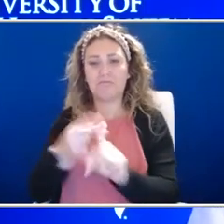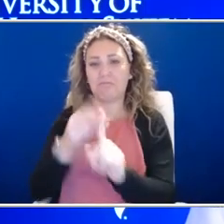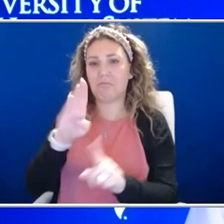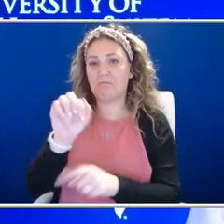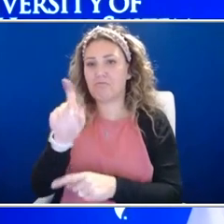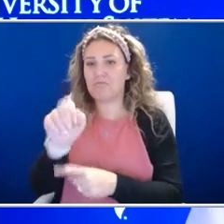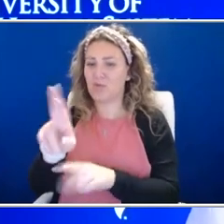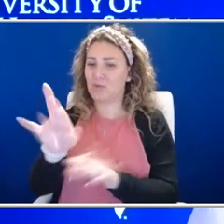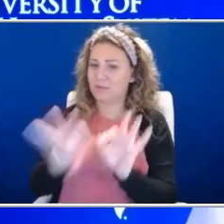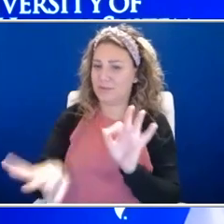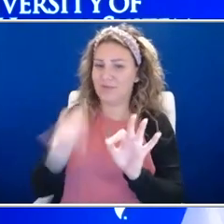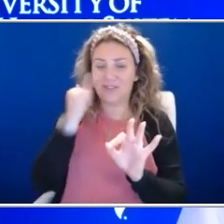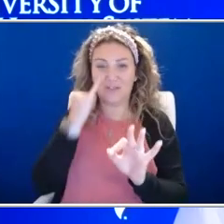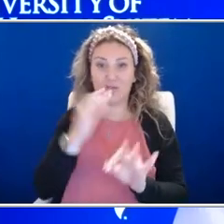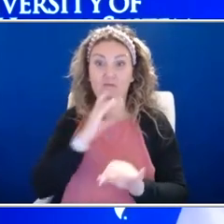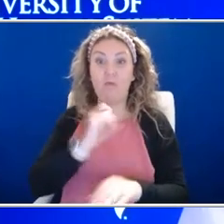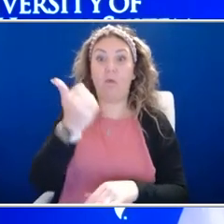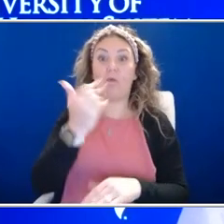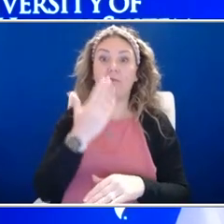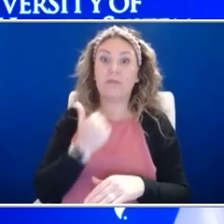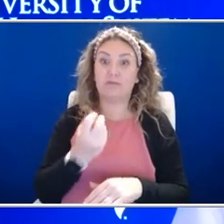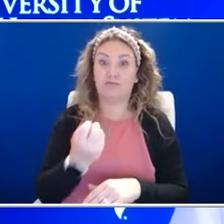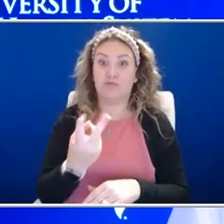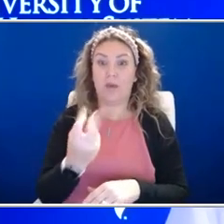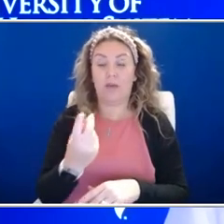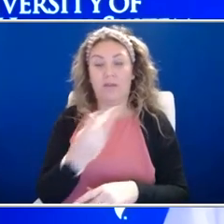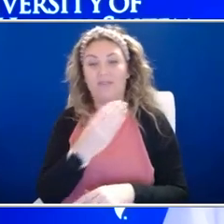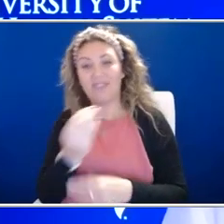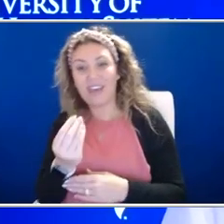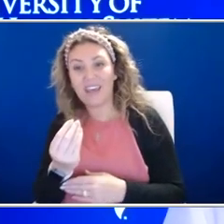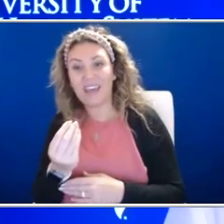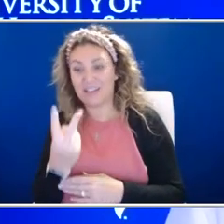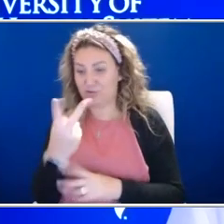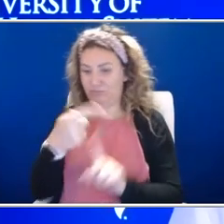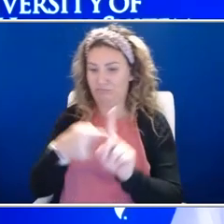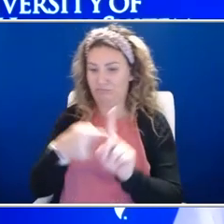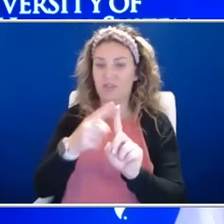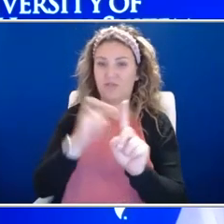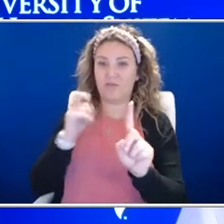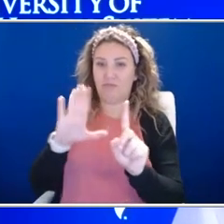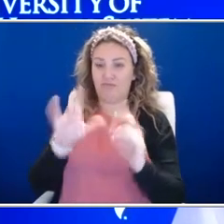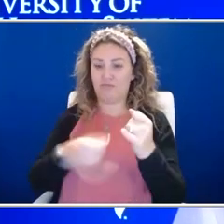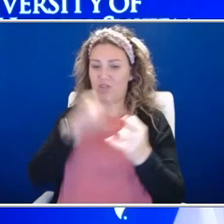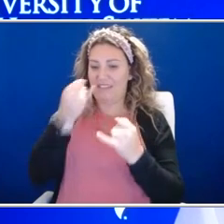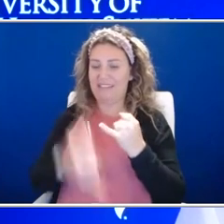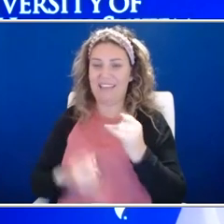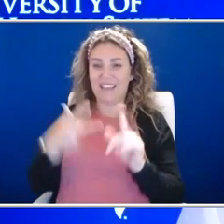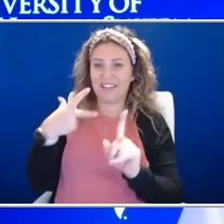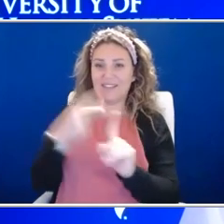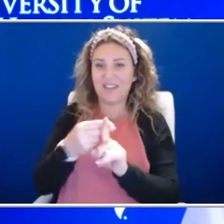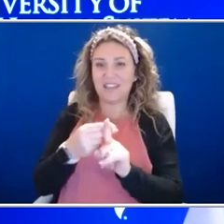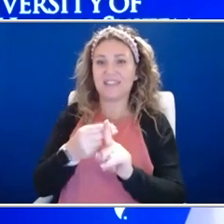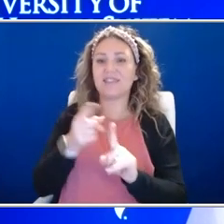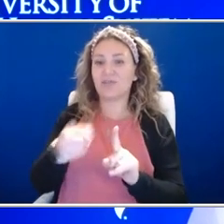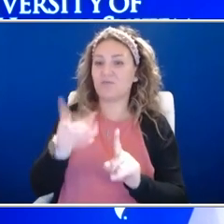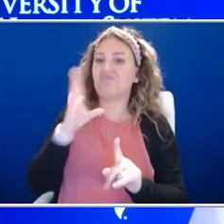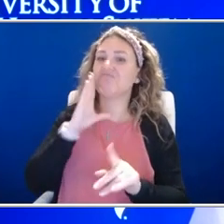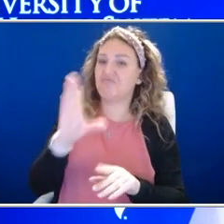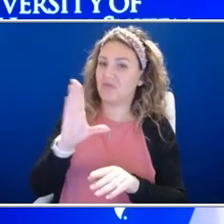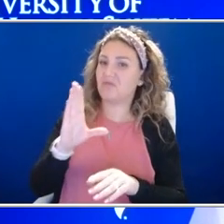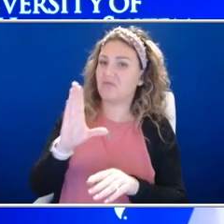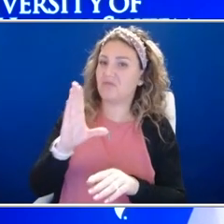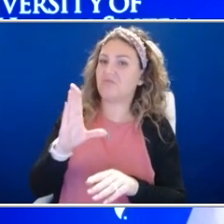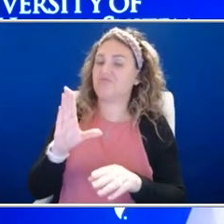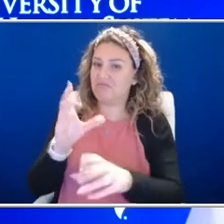If you are 12 and over and you are 2 months out from your last dose of vaccine, you are able to get that